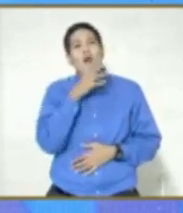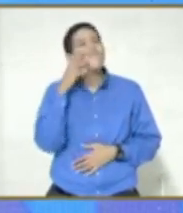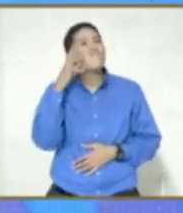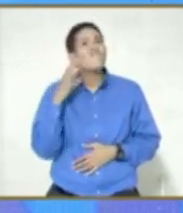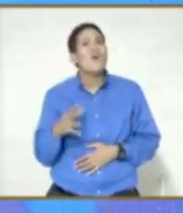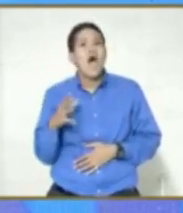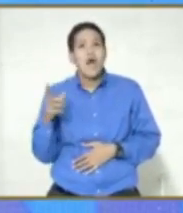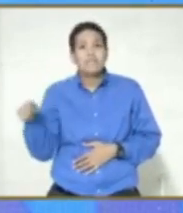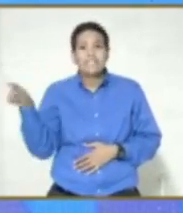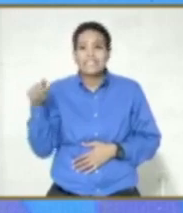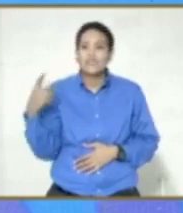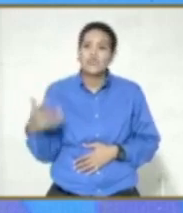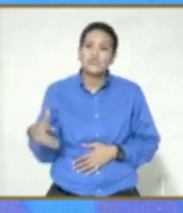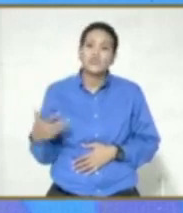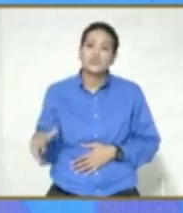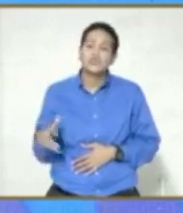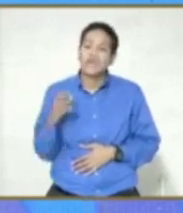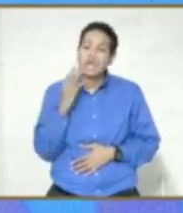experiencing,